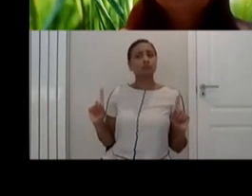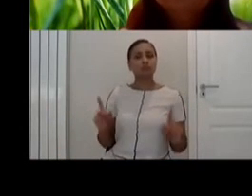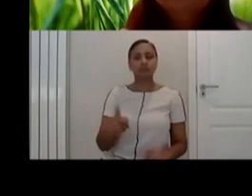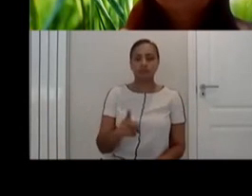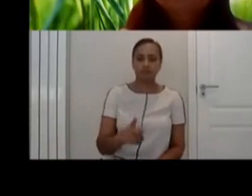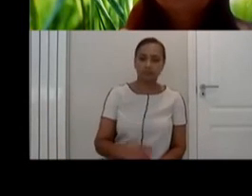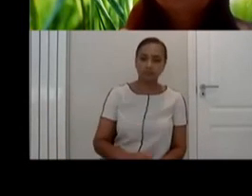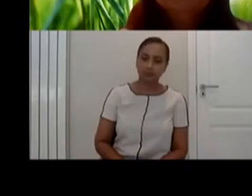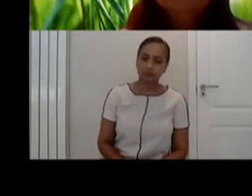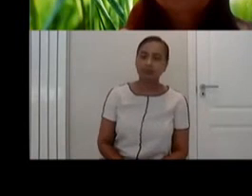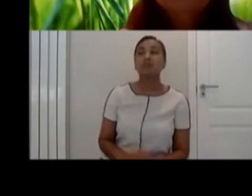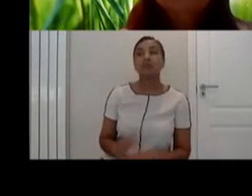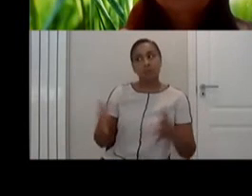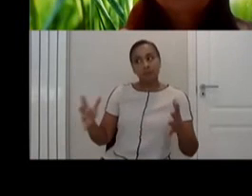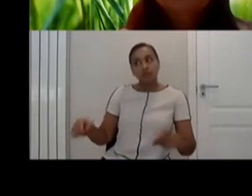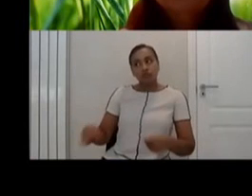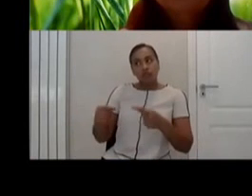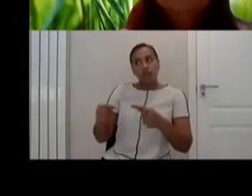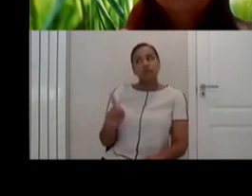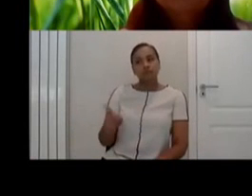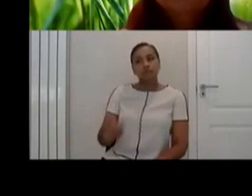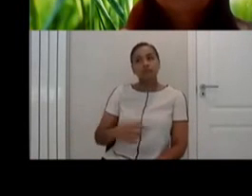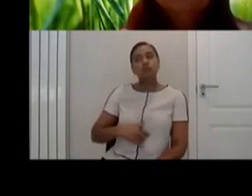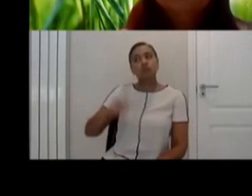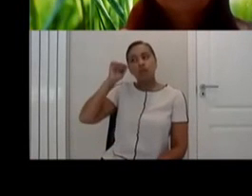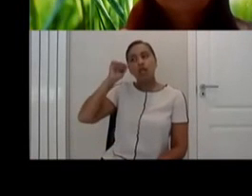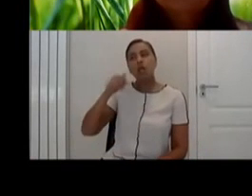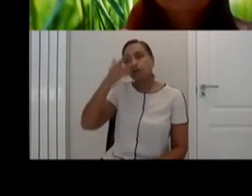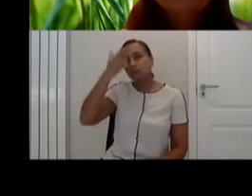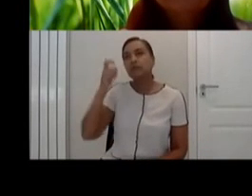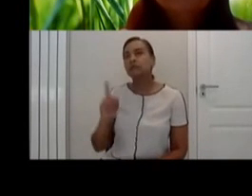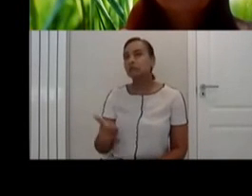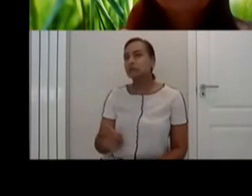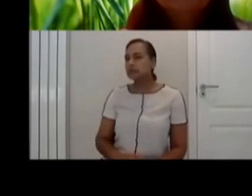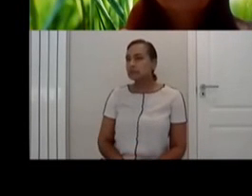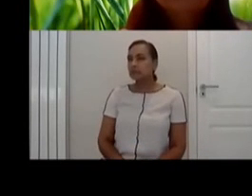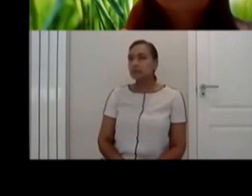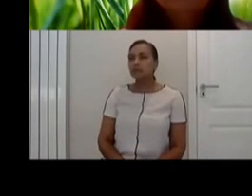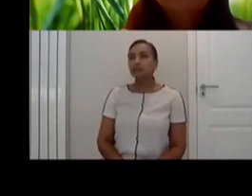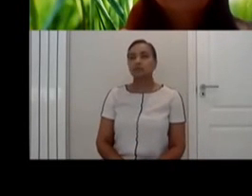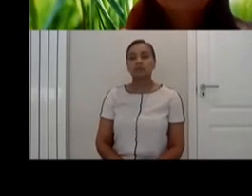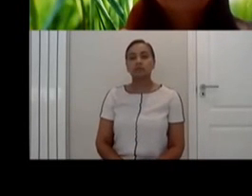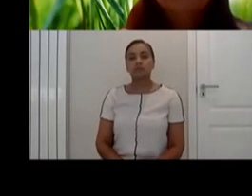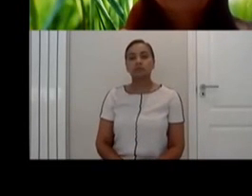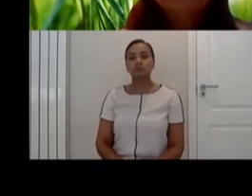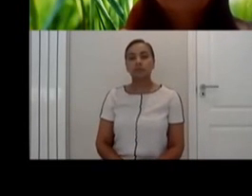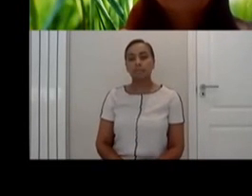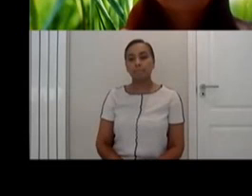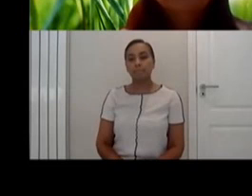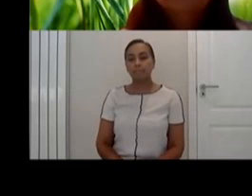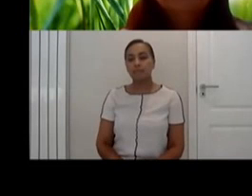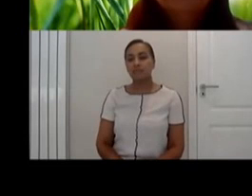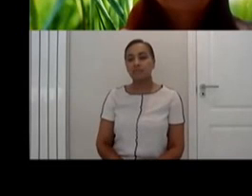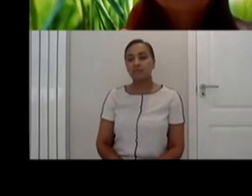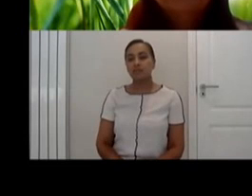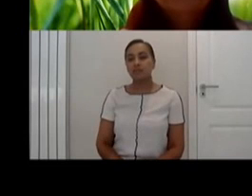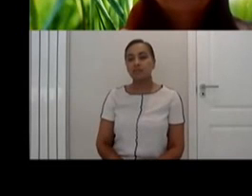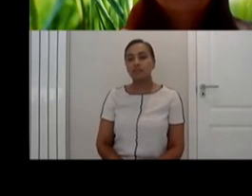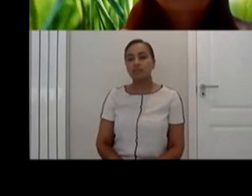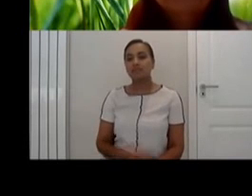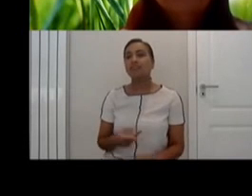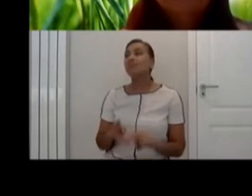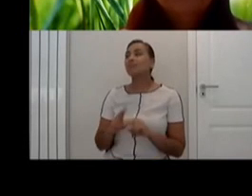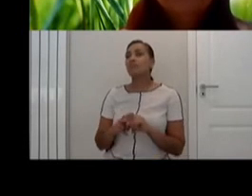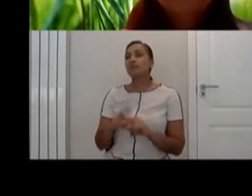is a real challenge, and we do recognize that. I think for those that have kind of been receiving support